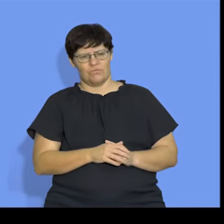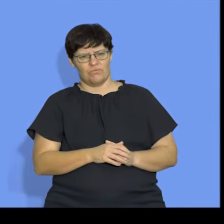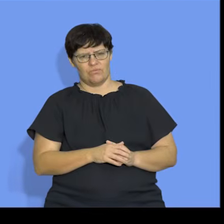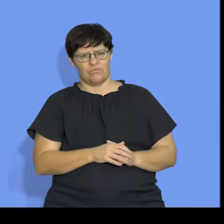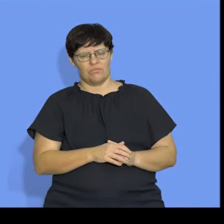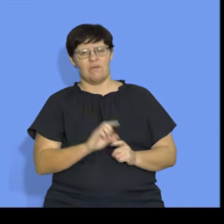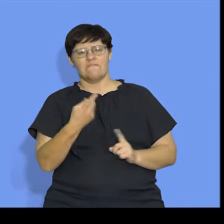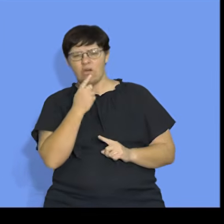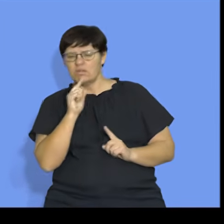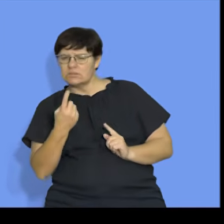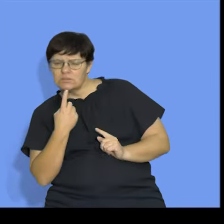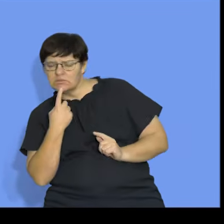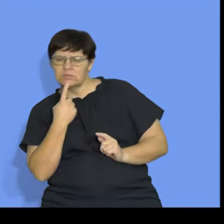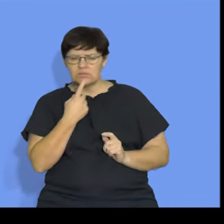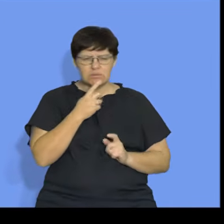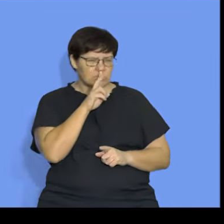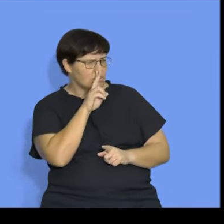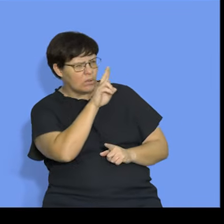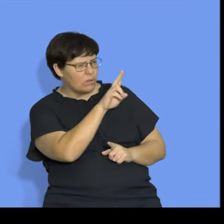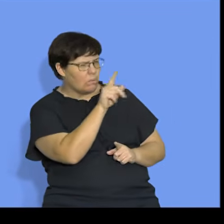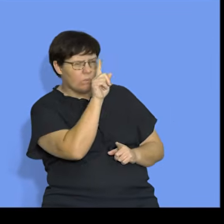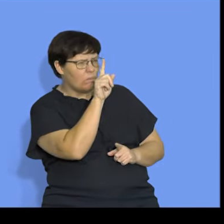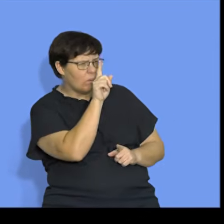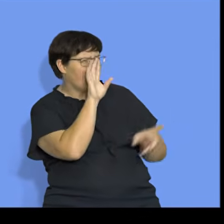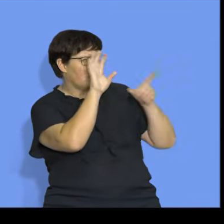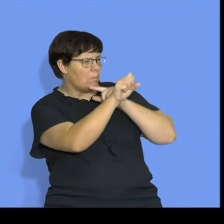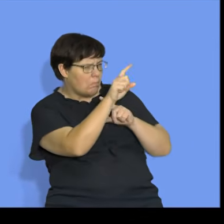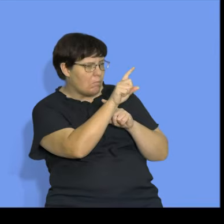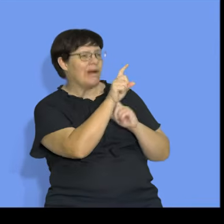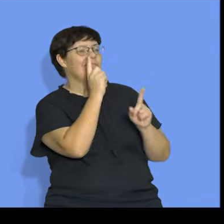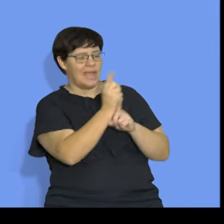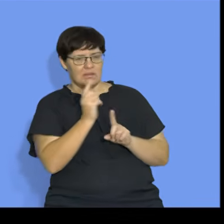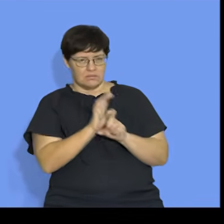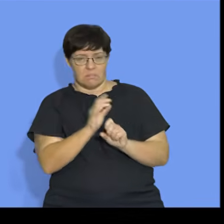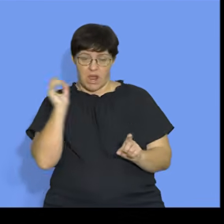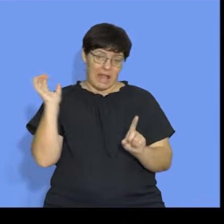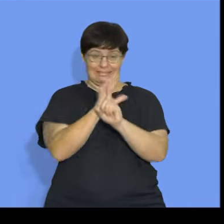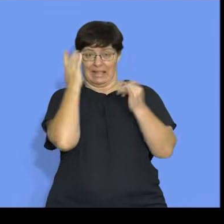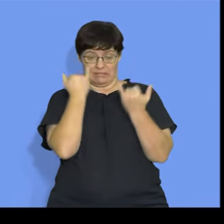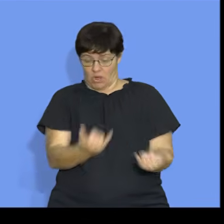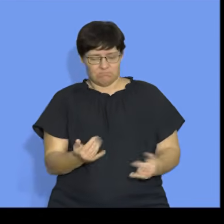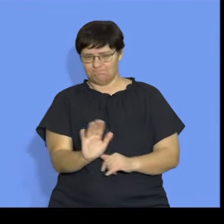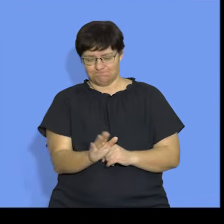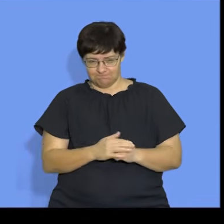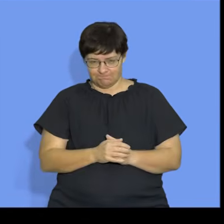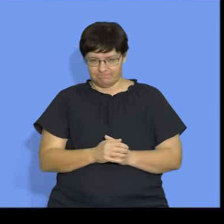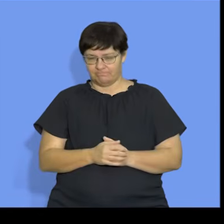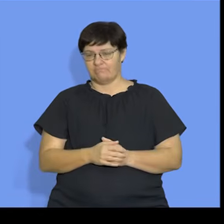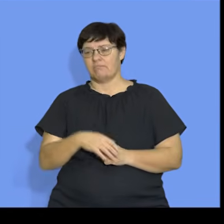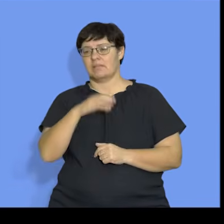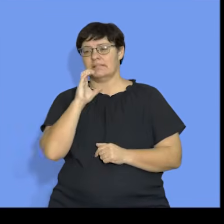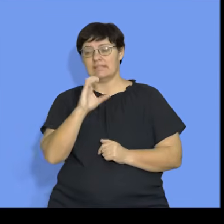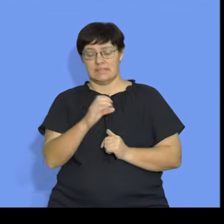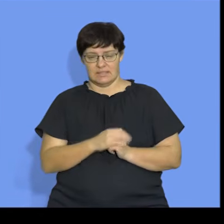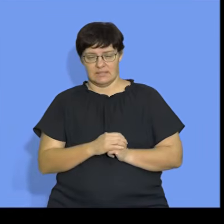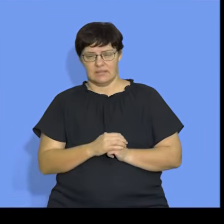to take a while. They've got to recognize it. So it's not going to be number B. Number C, they